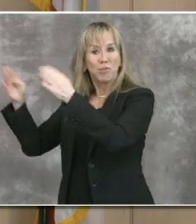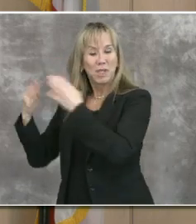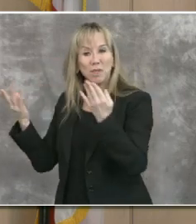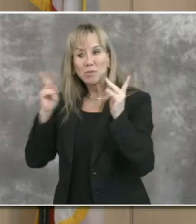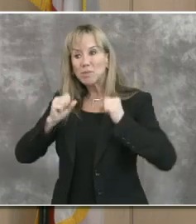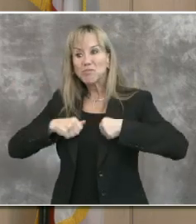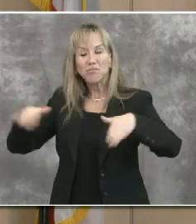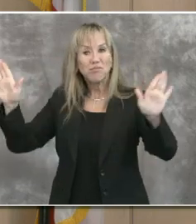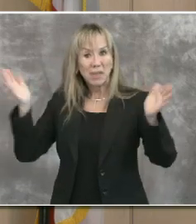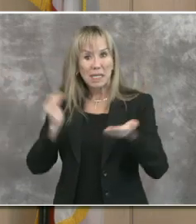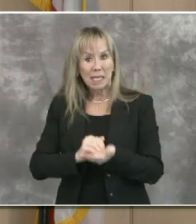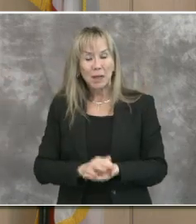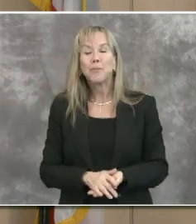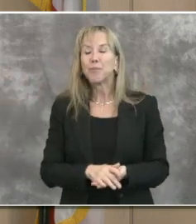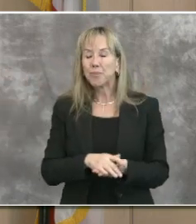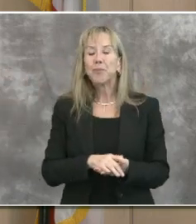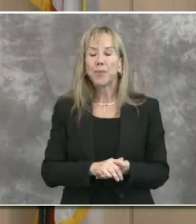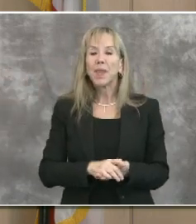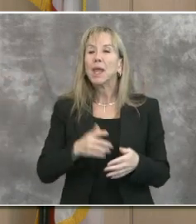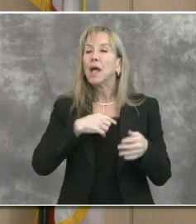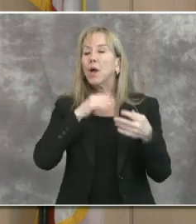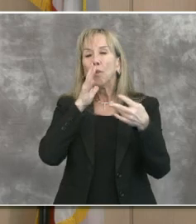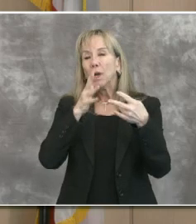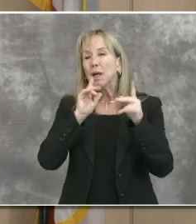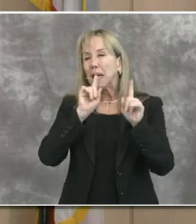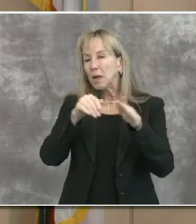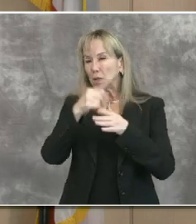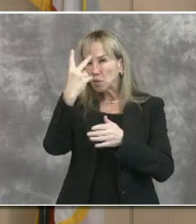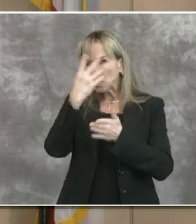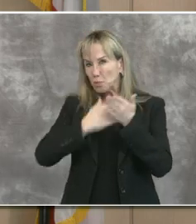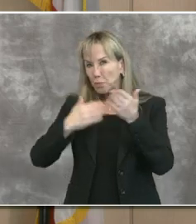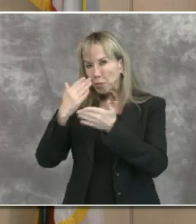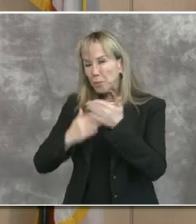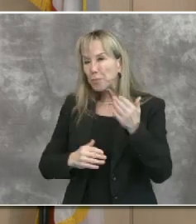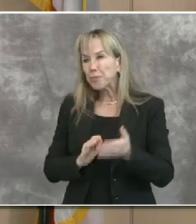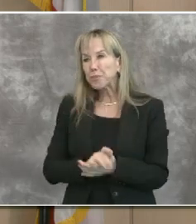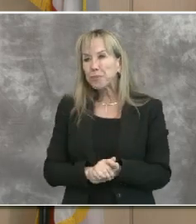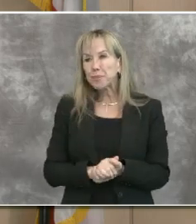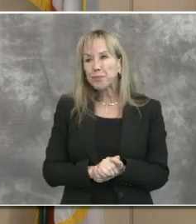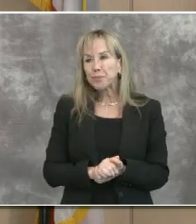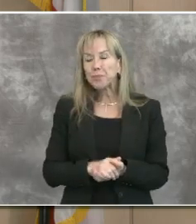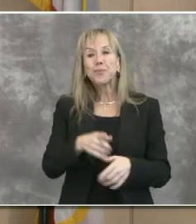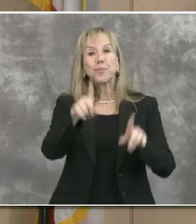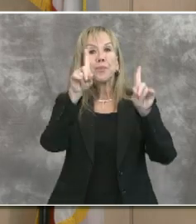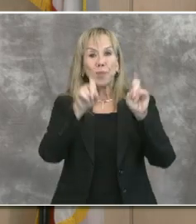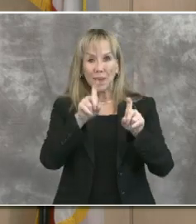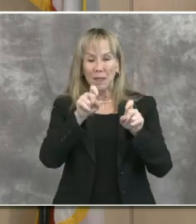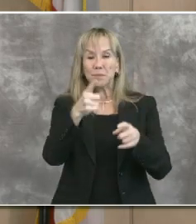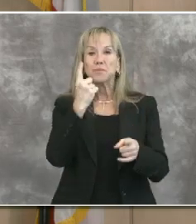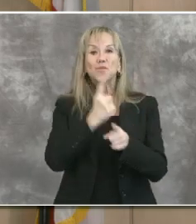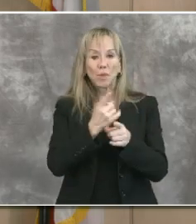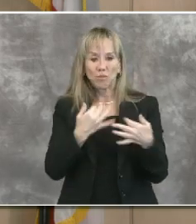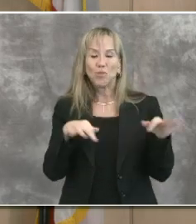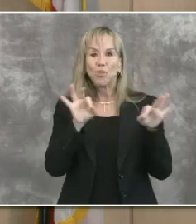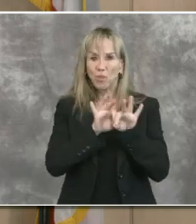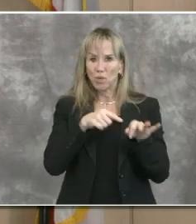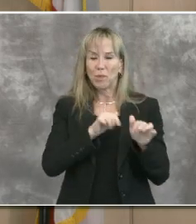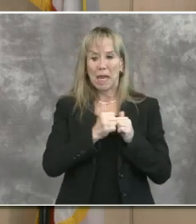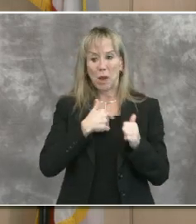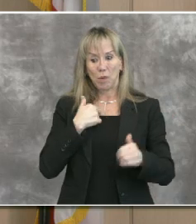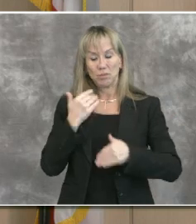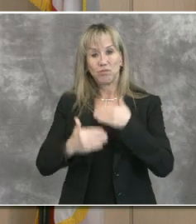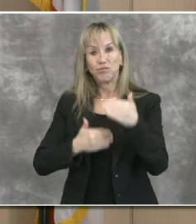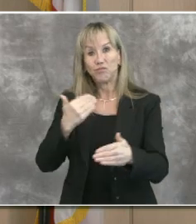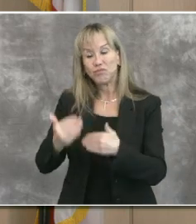part of your question and then answer the second part also. Testing is the key to moving forward to